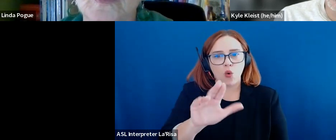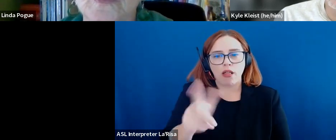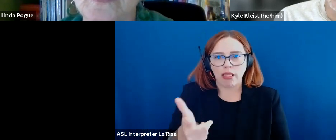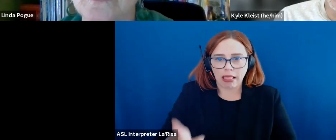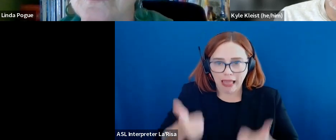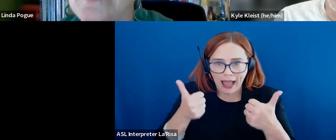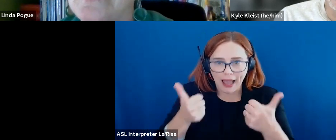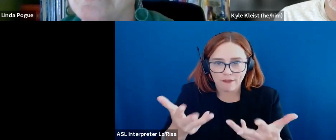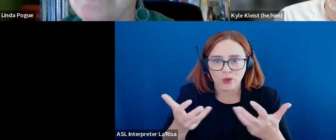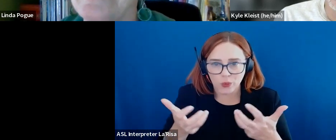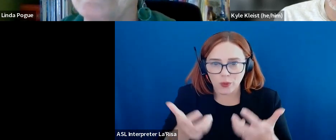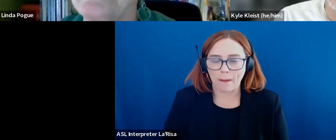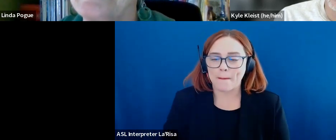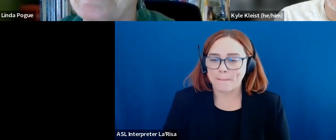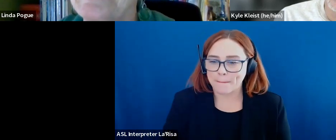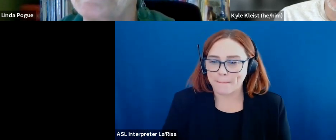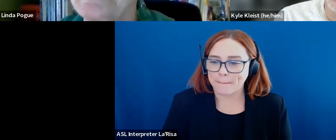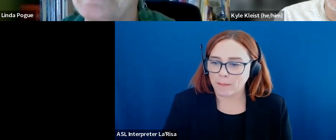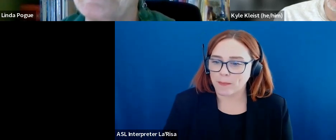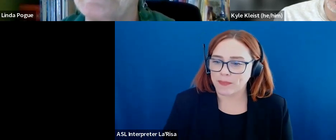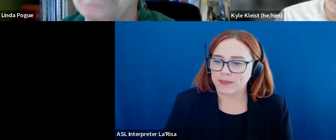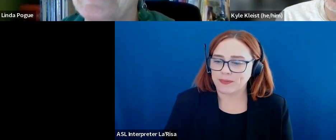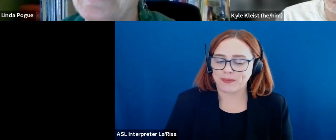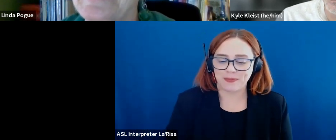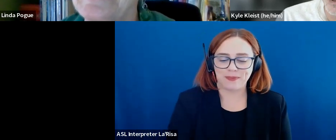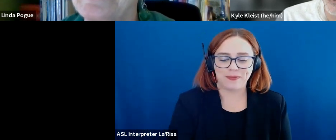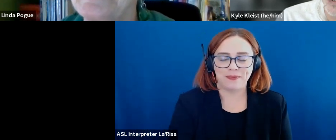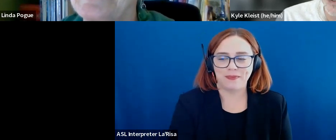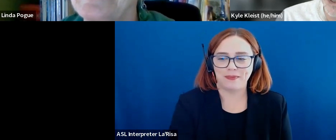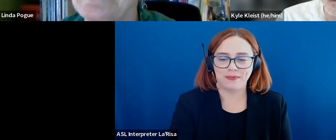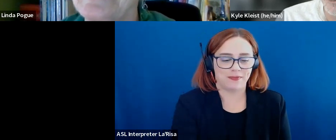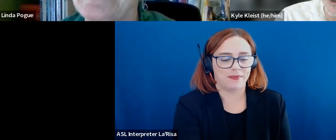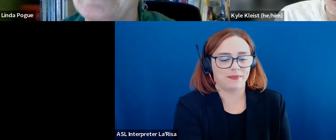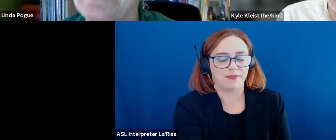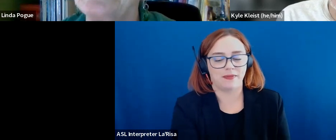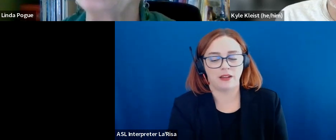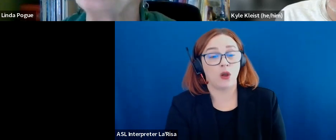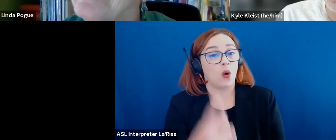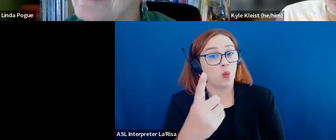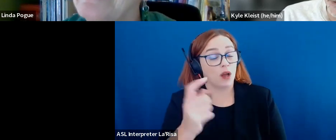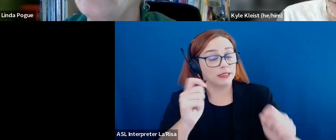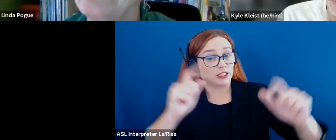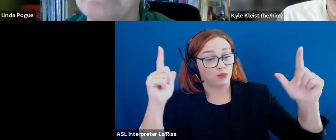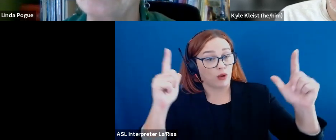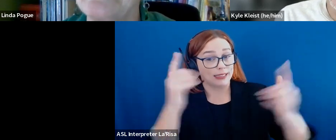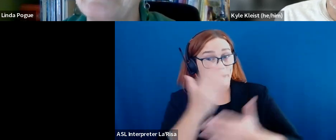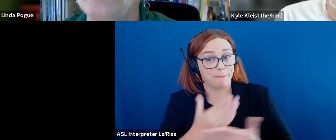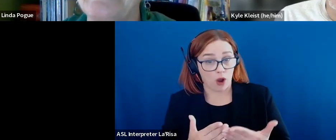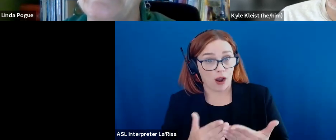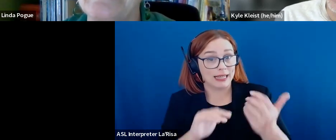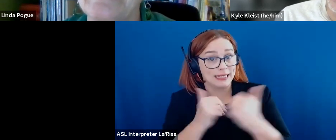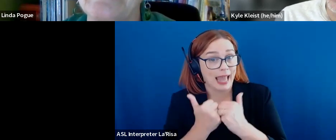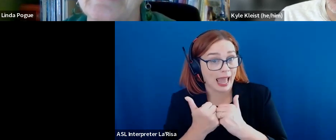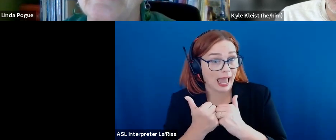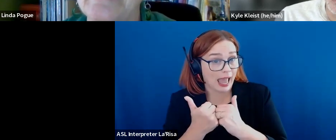You know, and I will add that I think one of the most surprising elements is that it helps to bring people into independent living, like Mhm. myself.